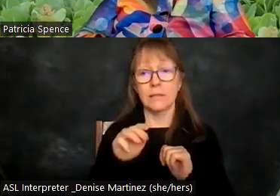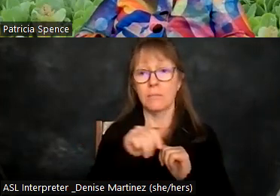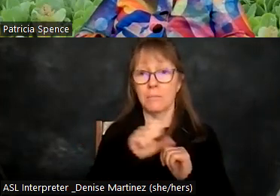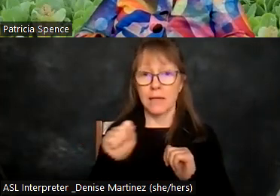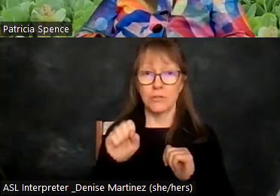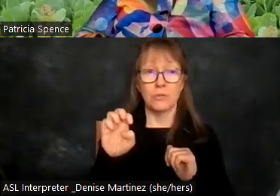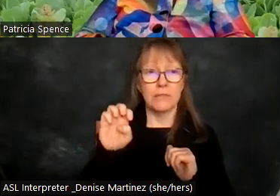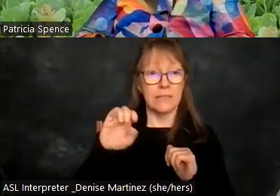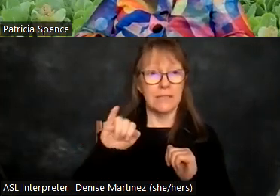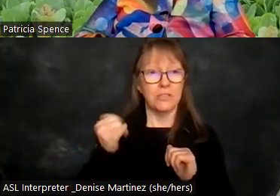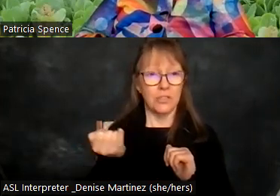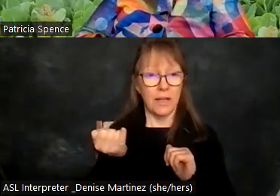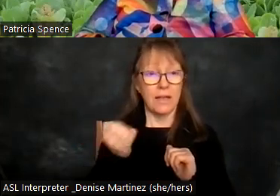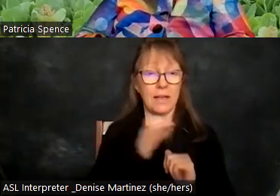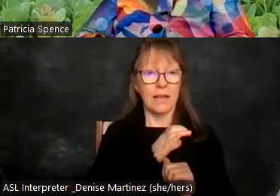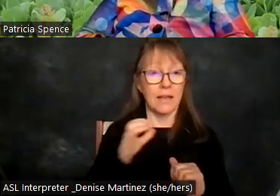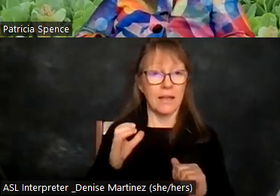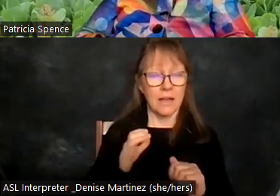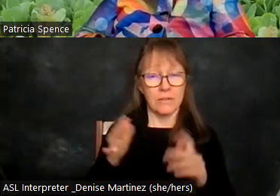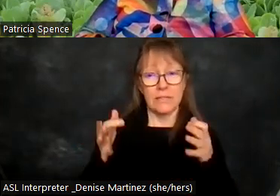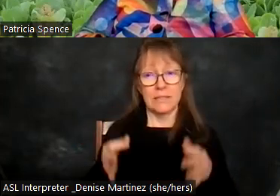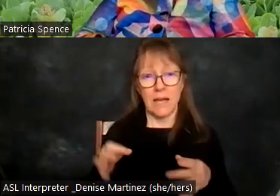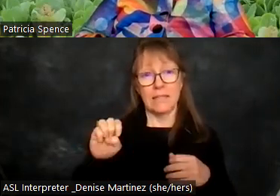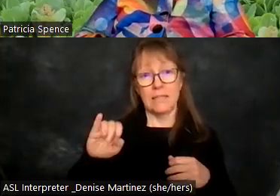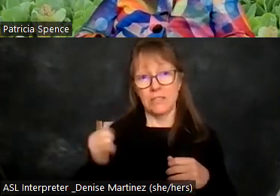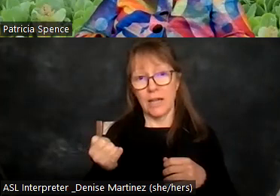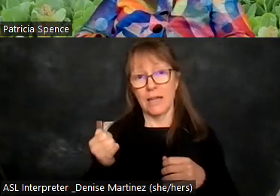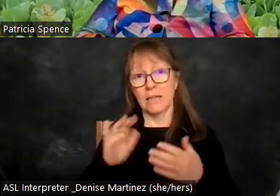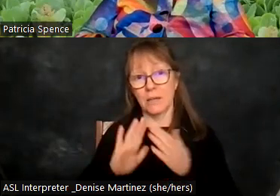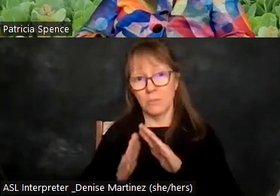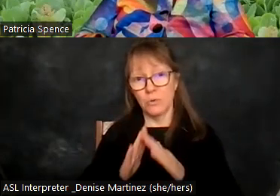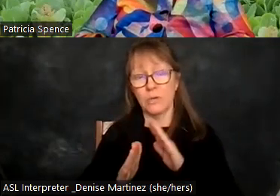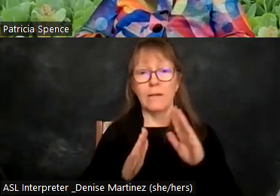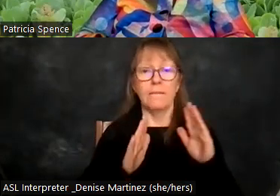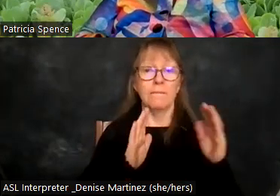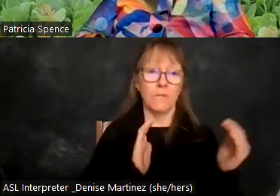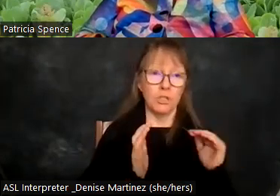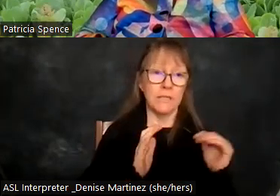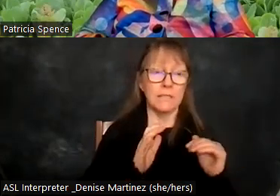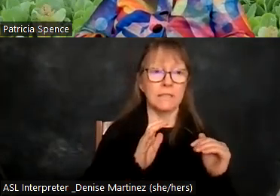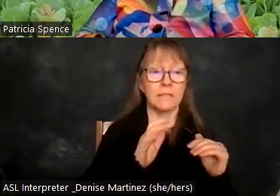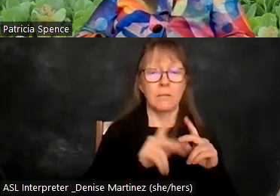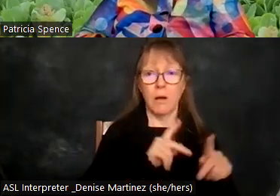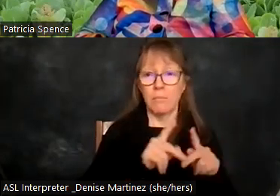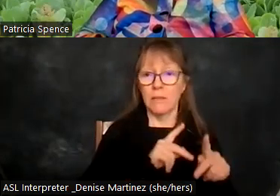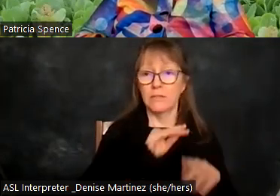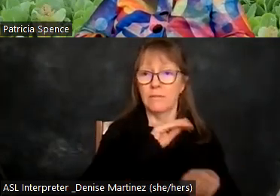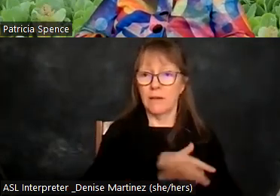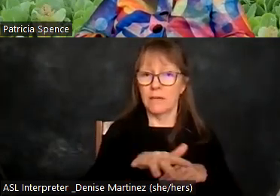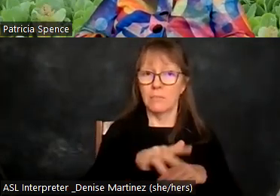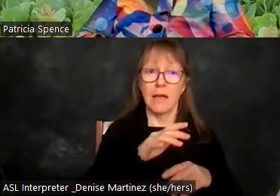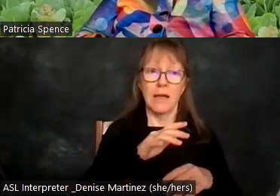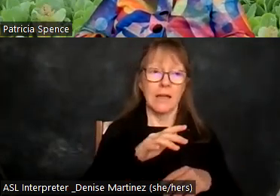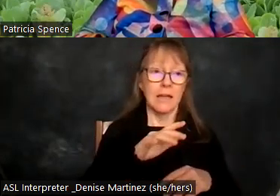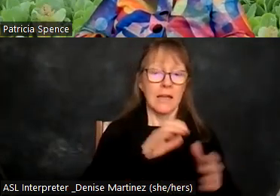Massachusetts Massachusetts, Council decide on EJ communities Conseil, versus EJ IGA populations that are affected by climate change, et pollution, toxic